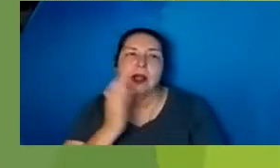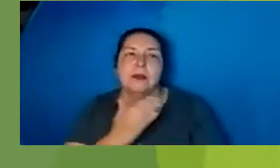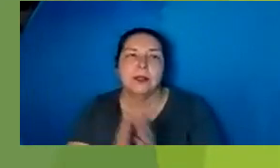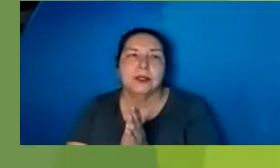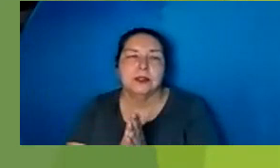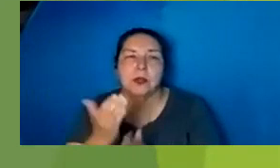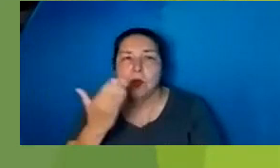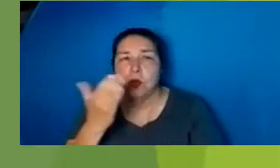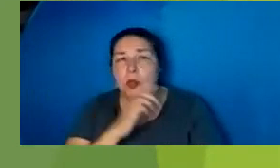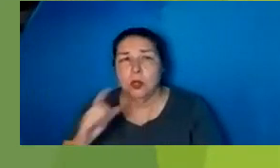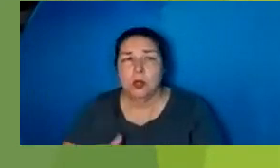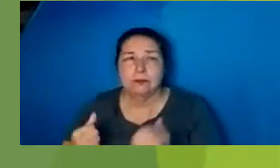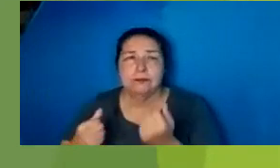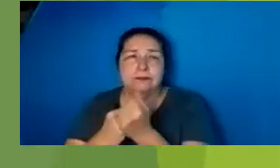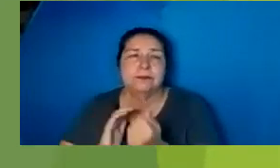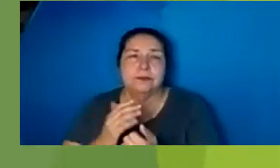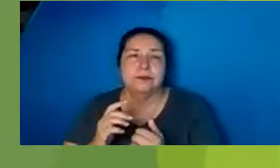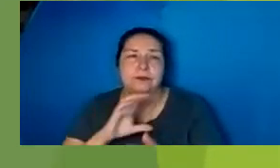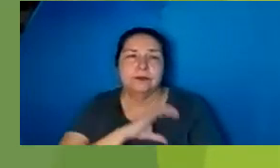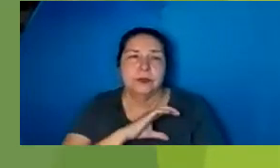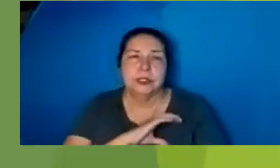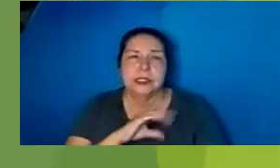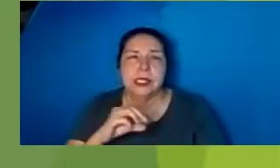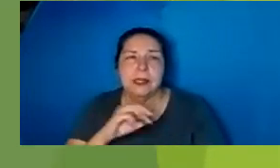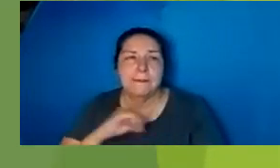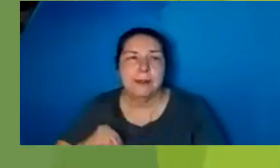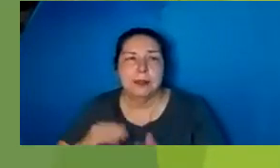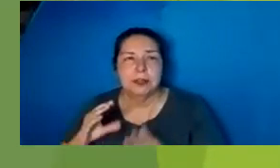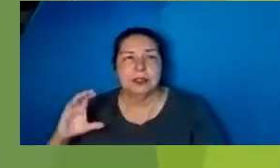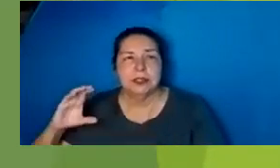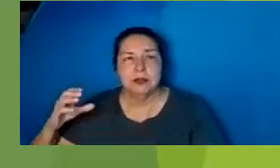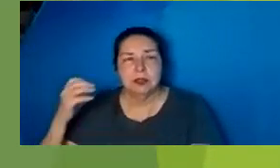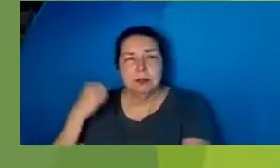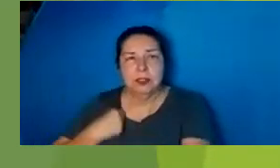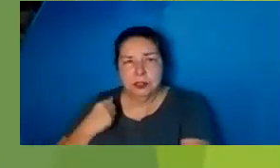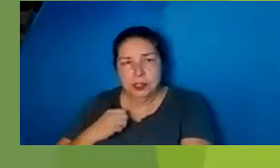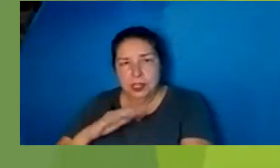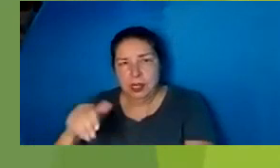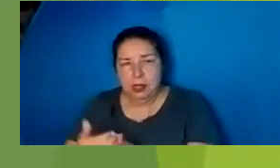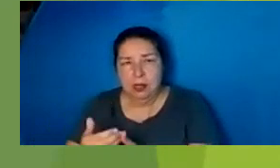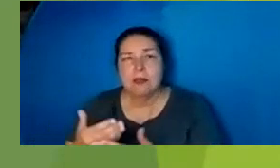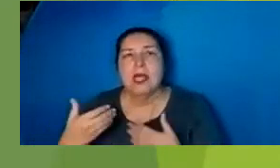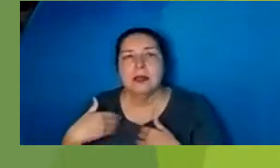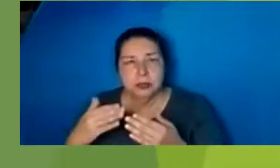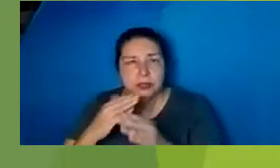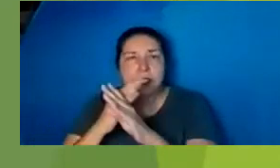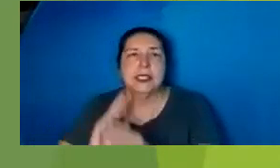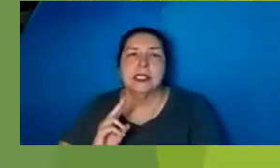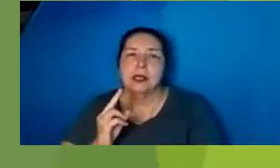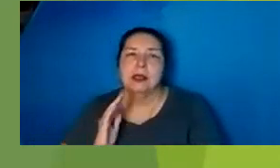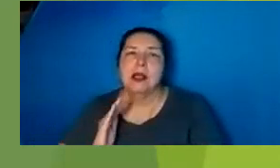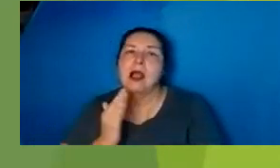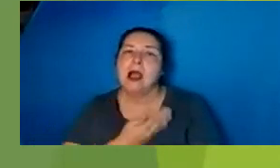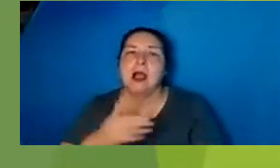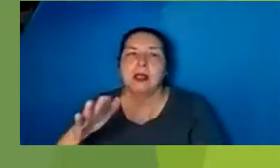O Lord, uphold our law enforcement and members of the military and all those who bear the sword in our land that sin